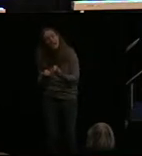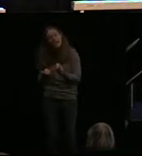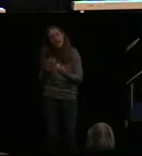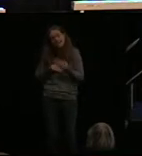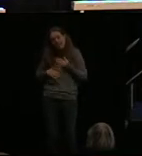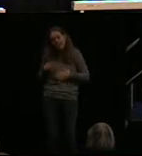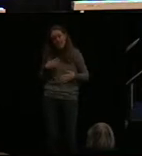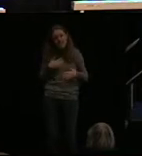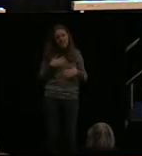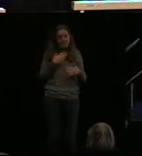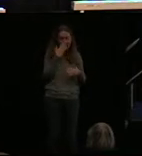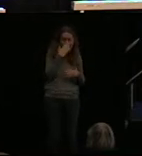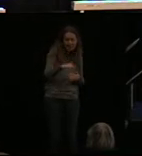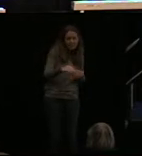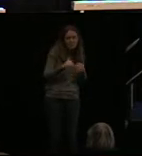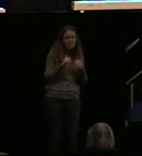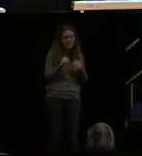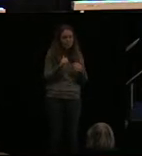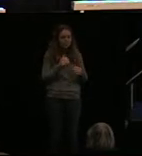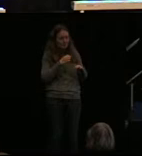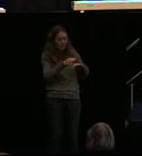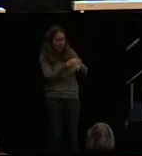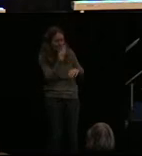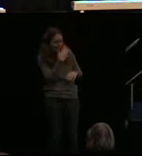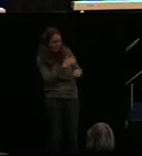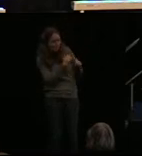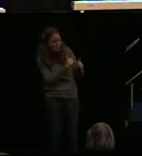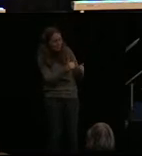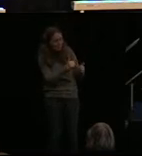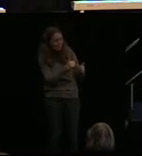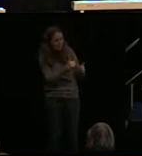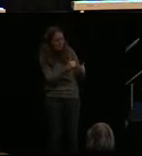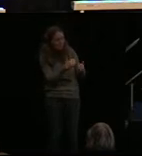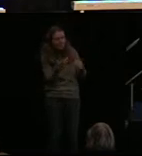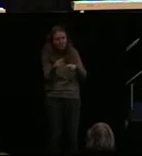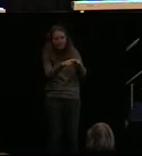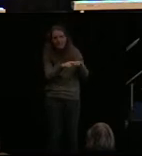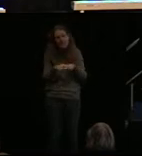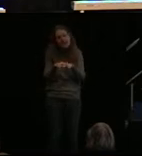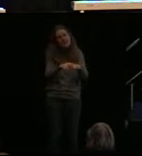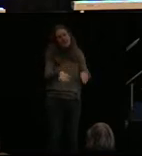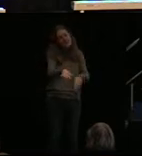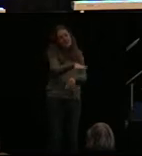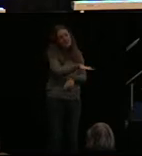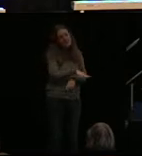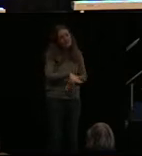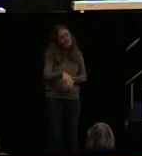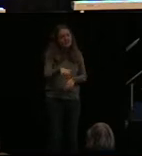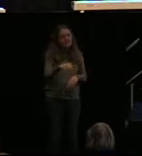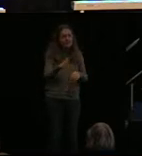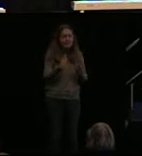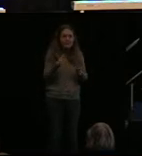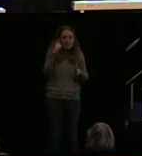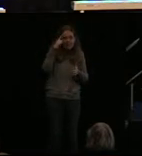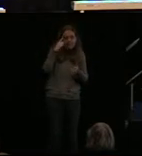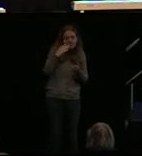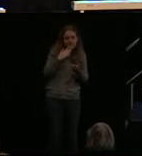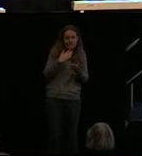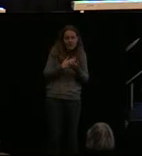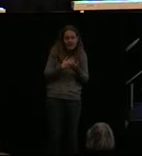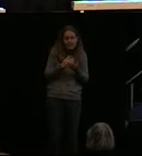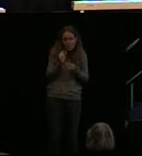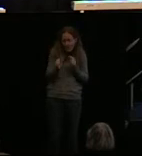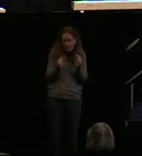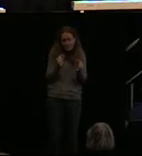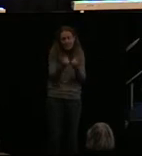the attitude to my wife or family. It's being faithful in the